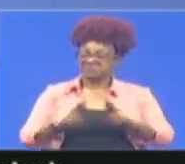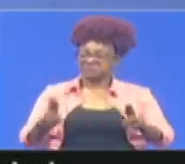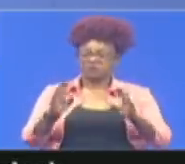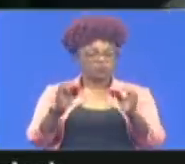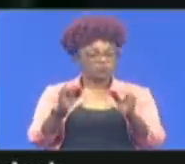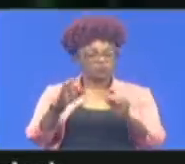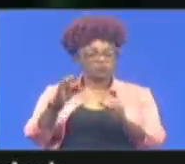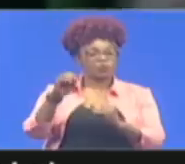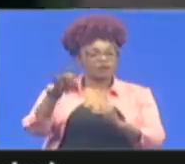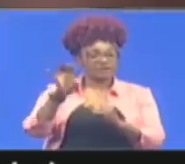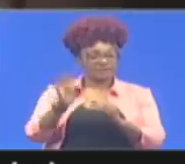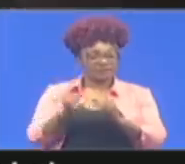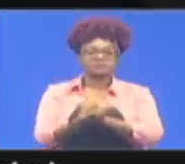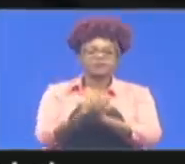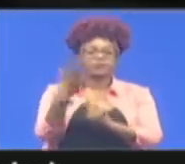us why.